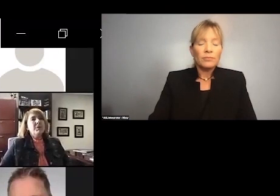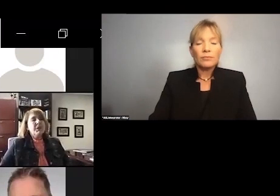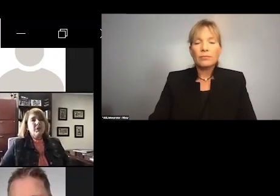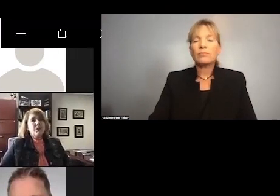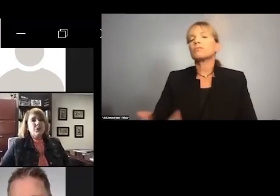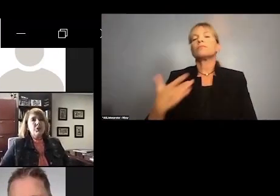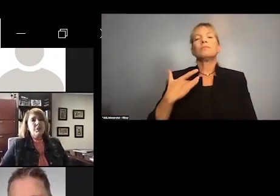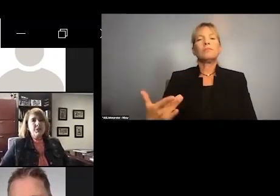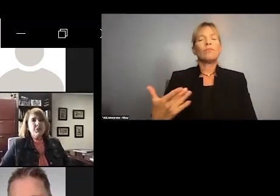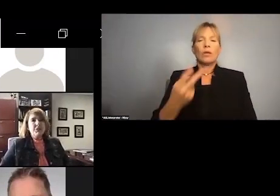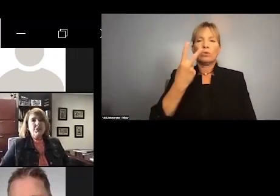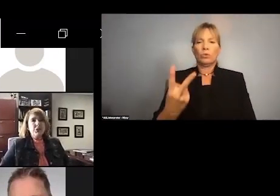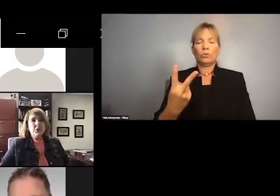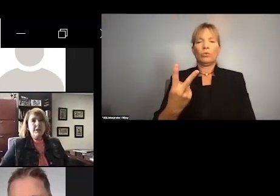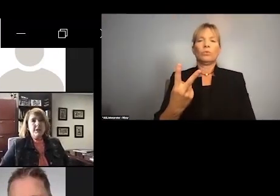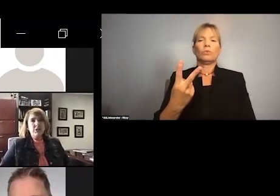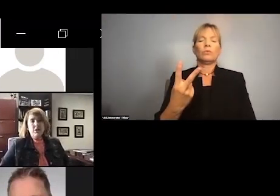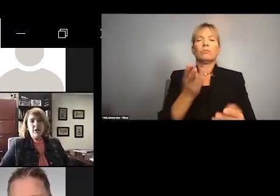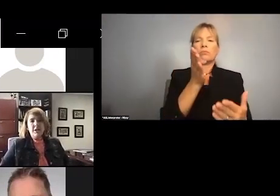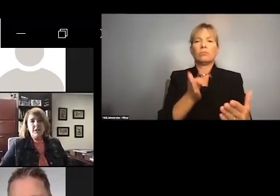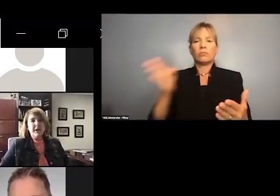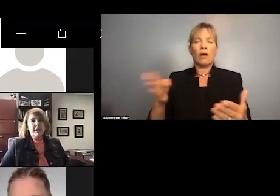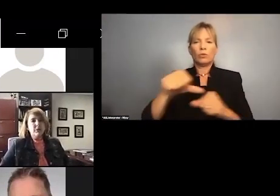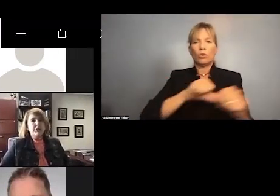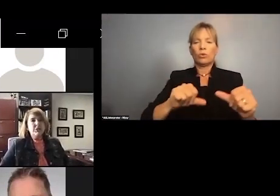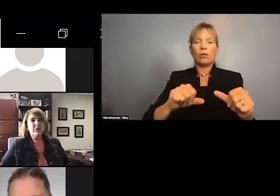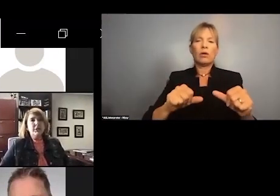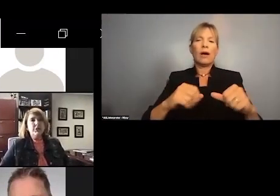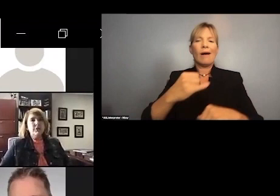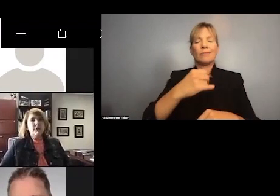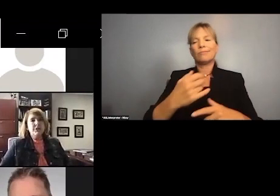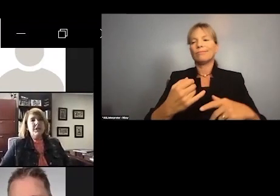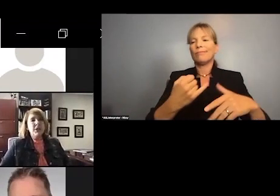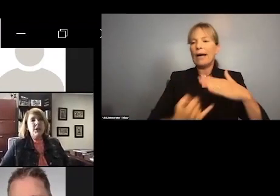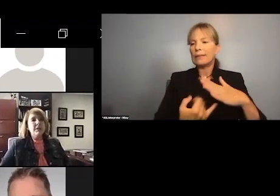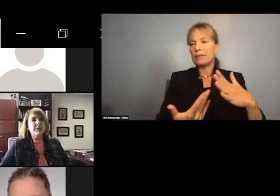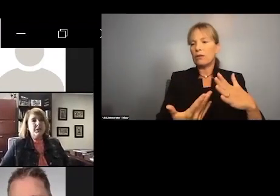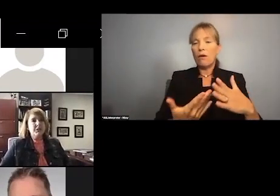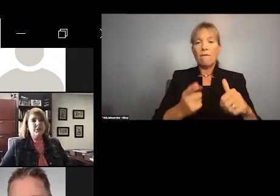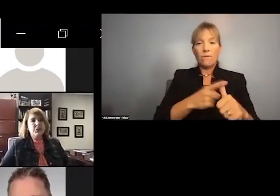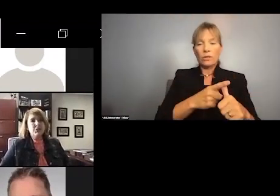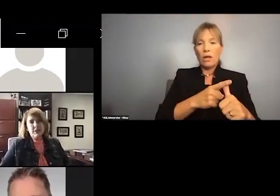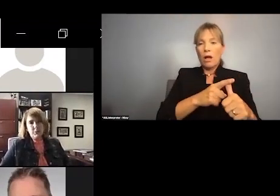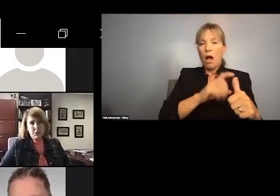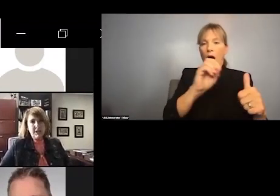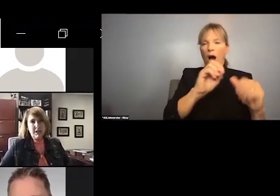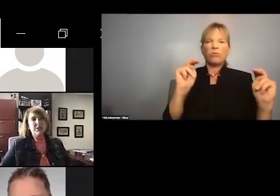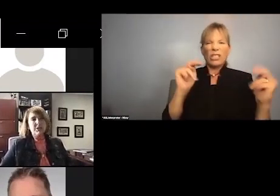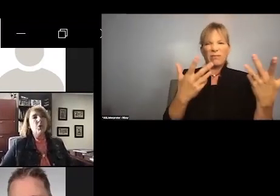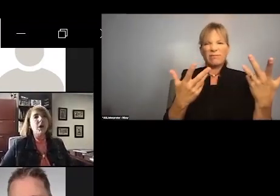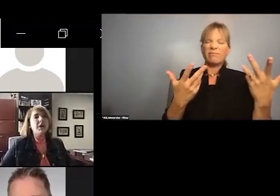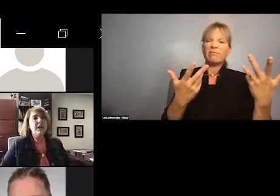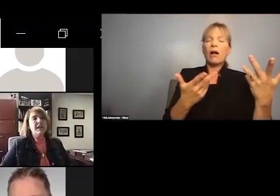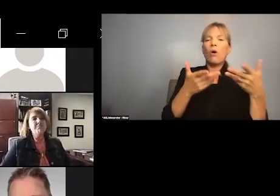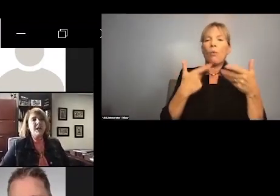So typically there are two dimensions of social isolation that are identified in the research literature. There's the objective dimension, which allows